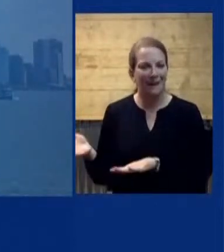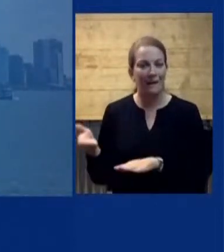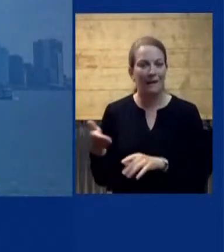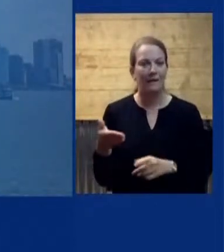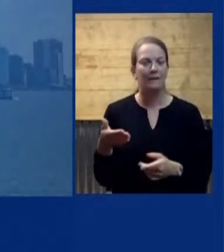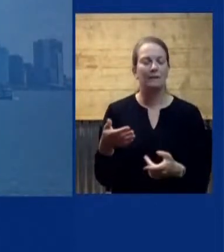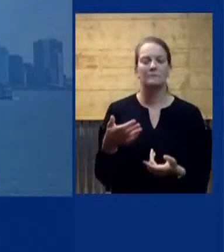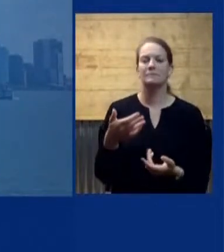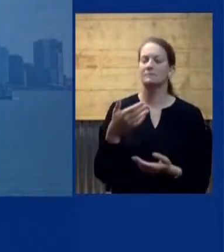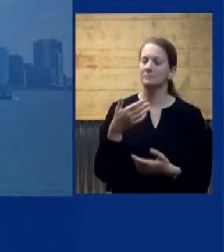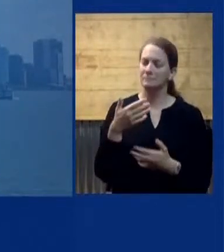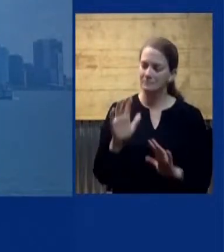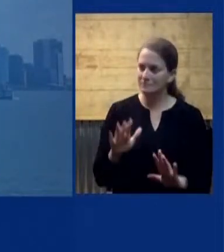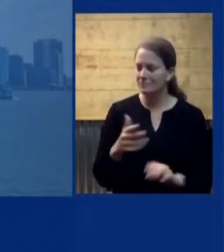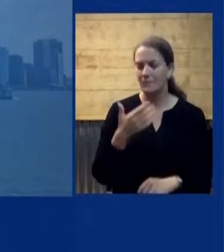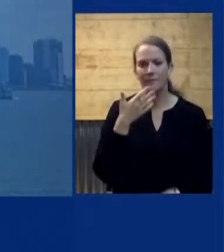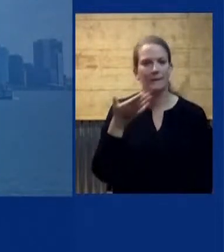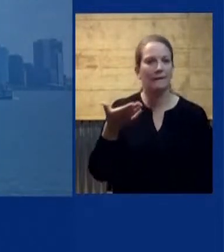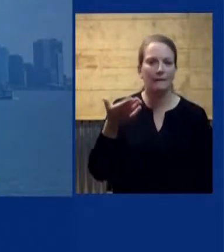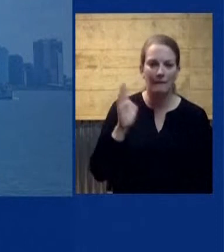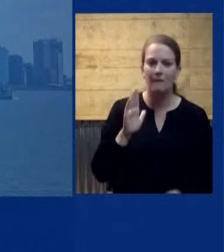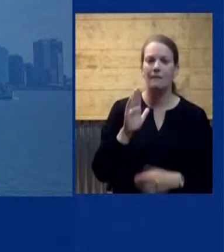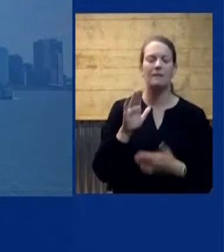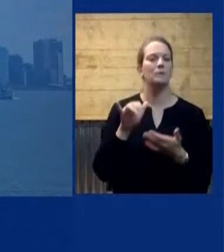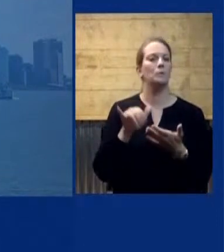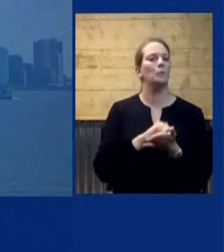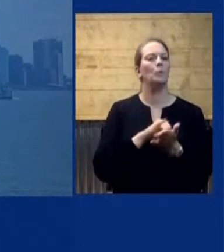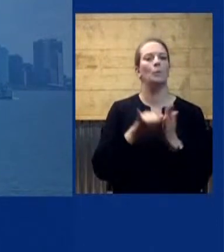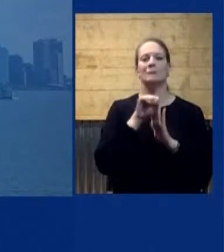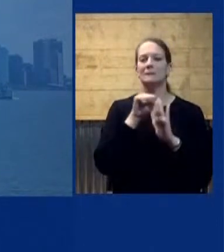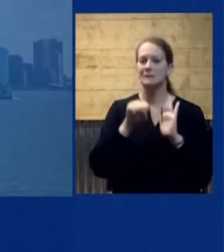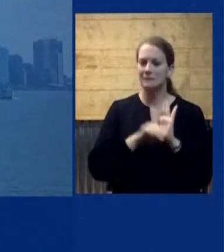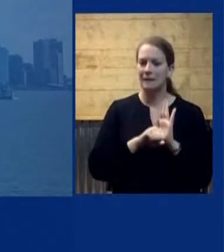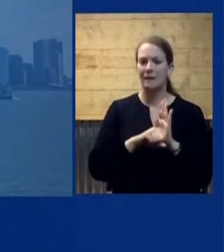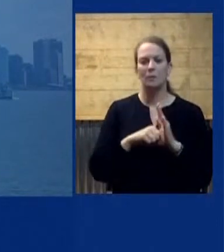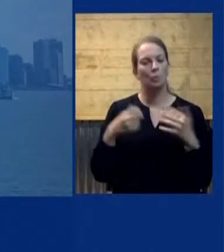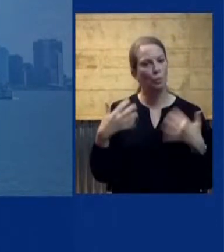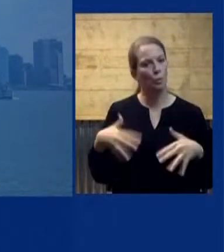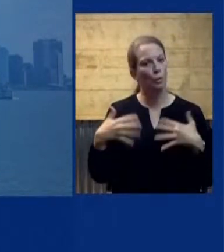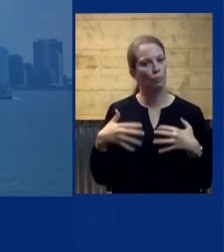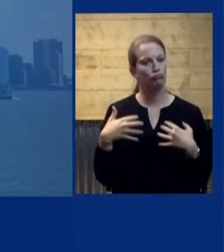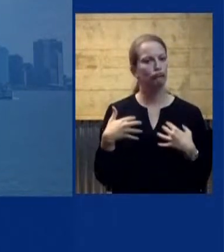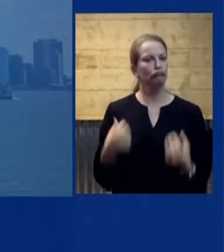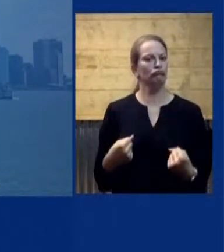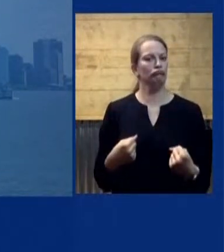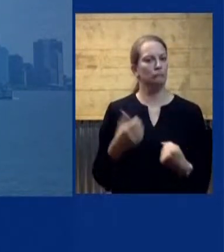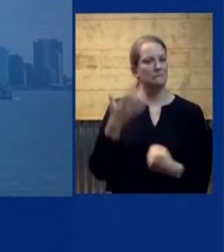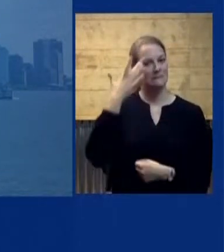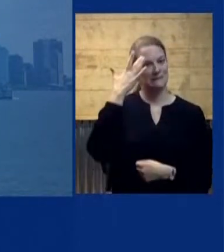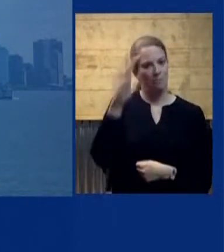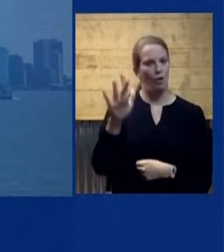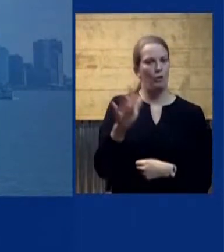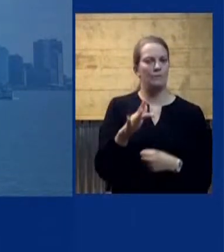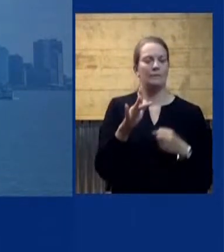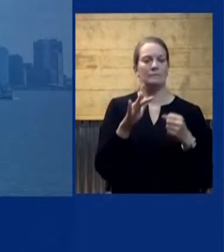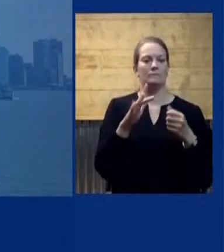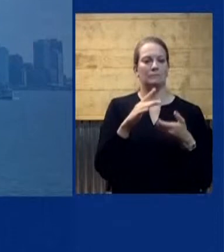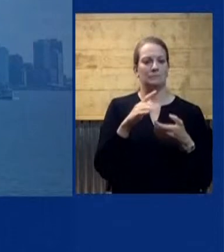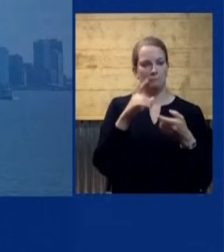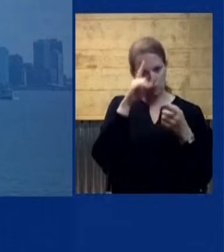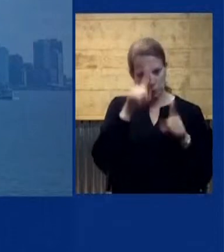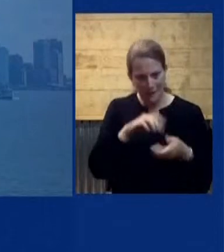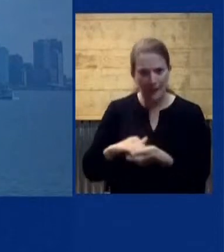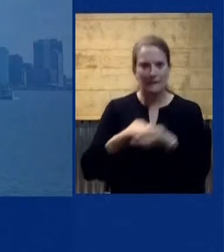That's why, thank God, we're in a state that is New York tough and smart and united and disciplined and